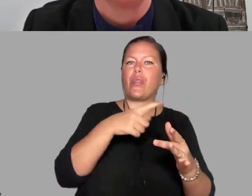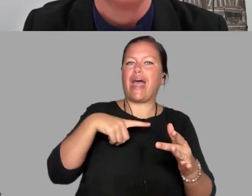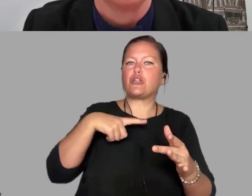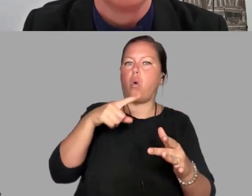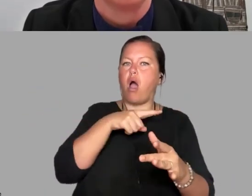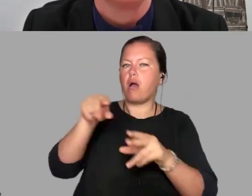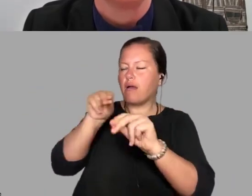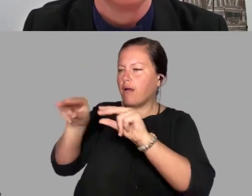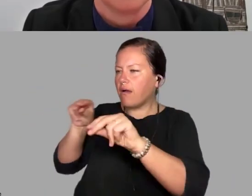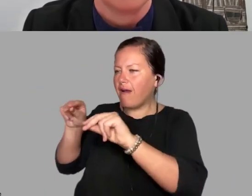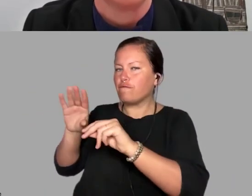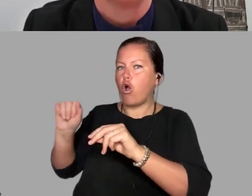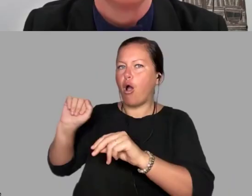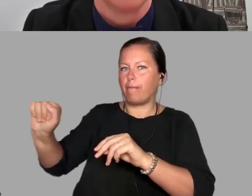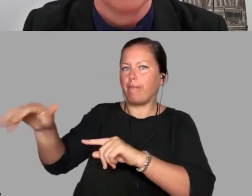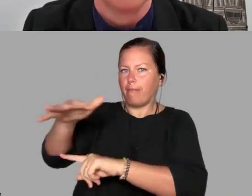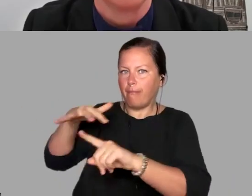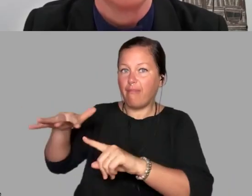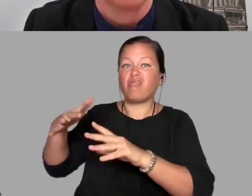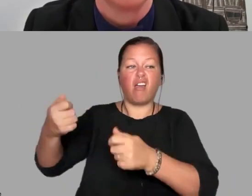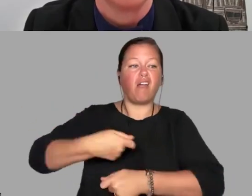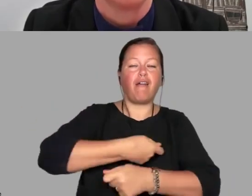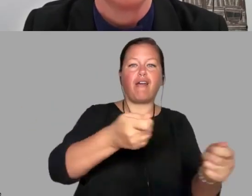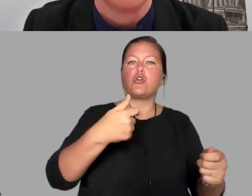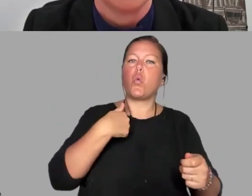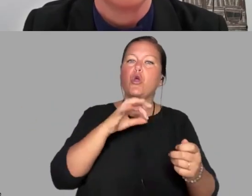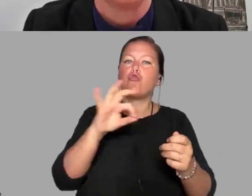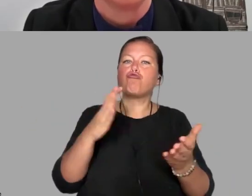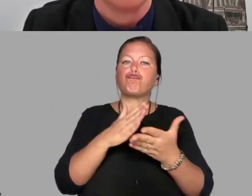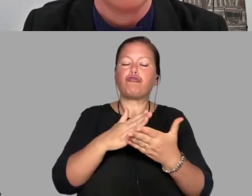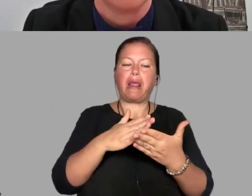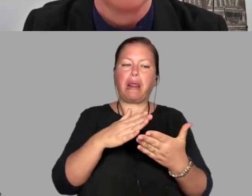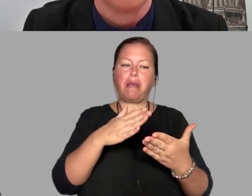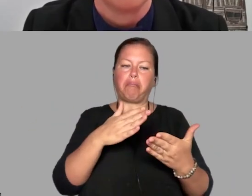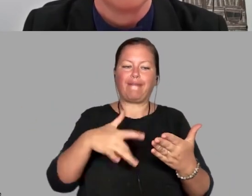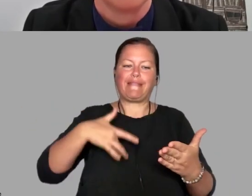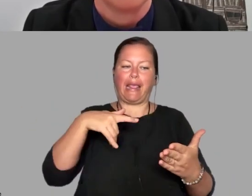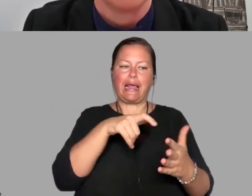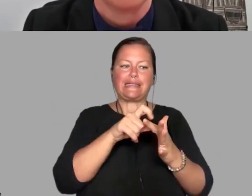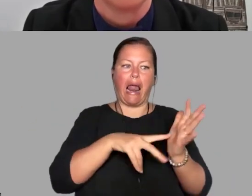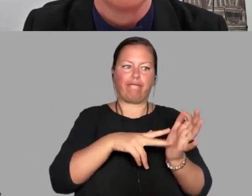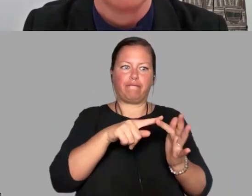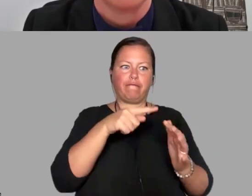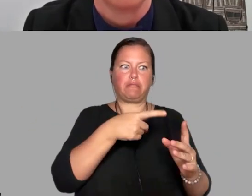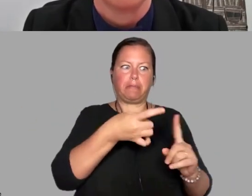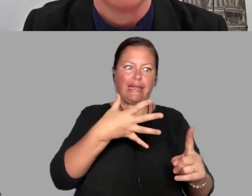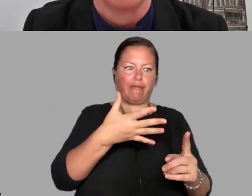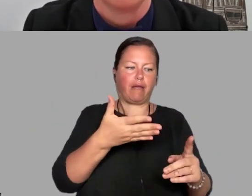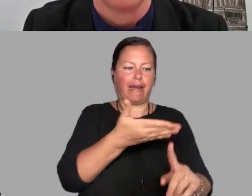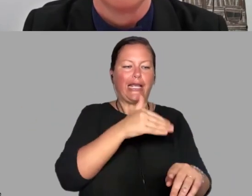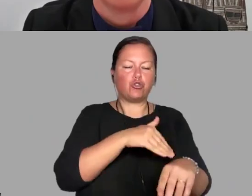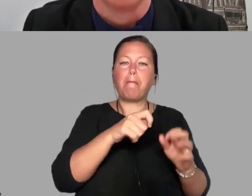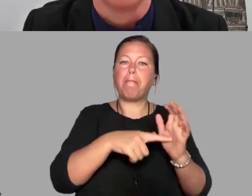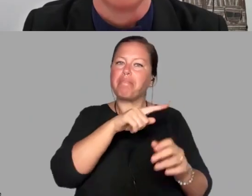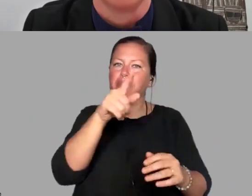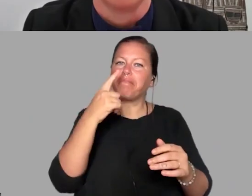not discriminating against the Nigerian business English in a way, but there's people find it very fascinating that certain things